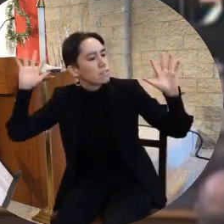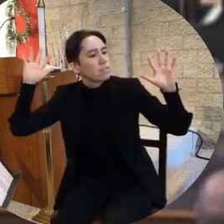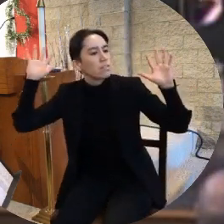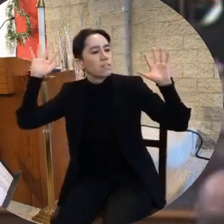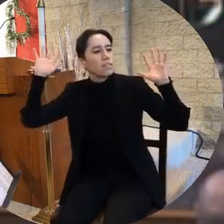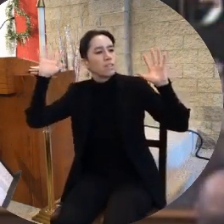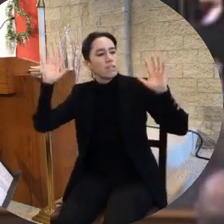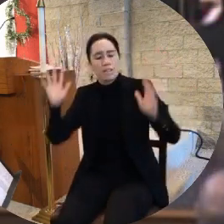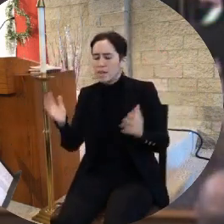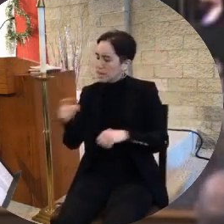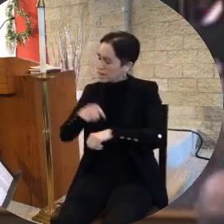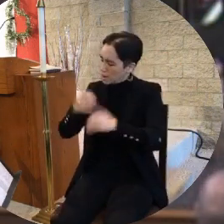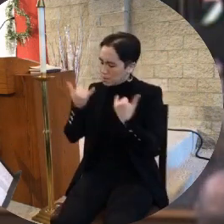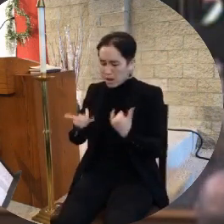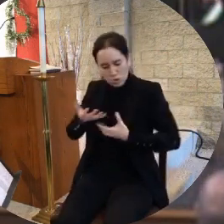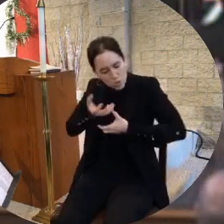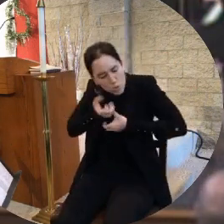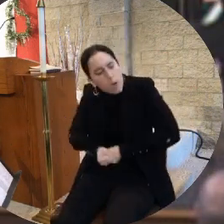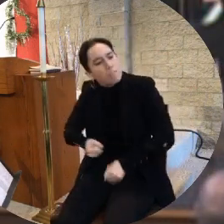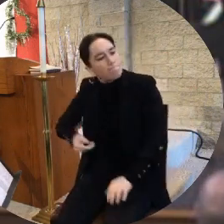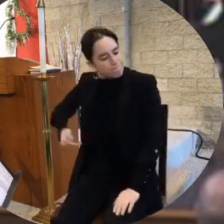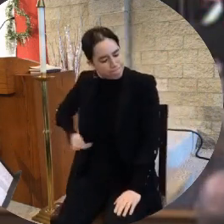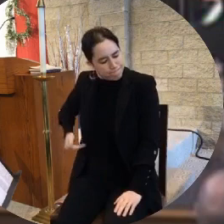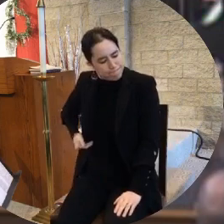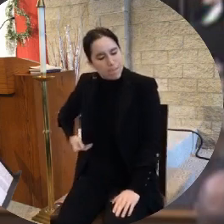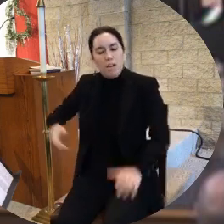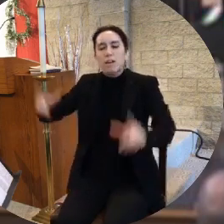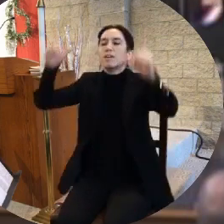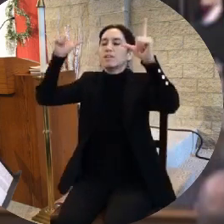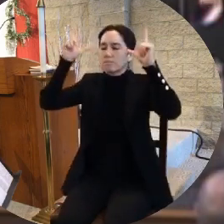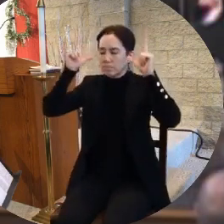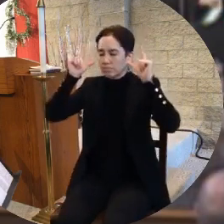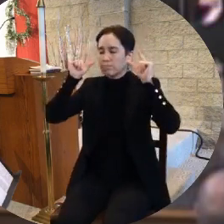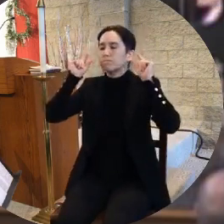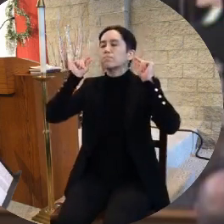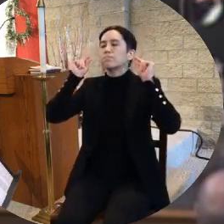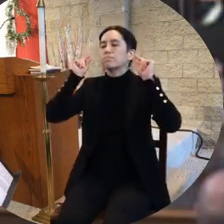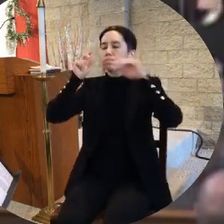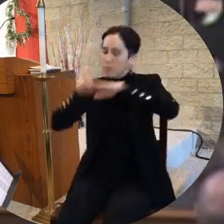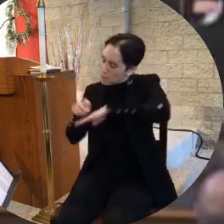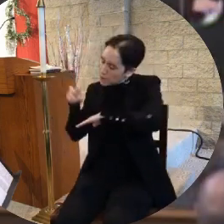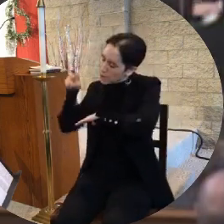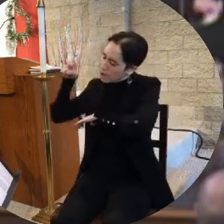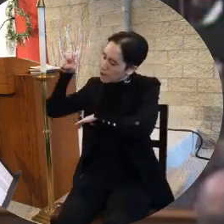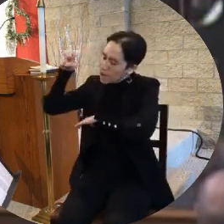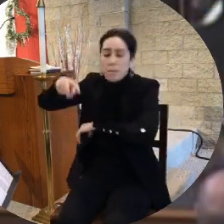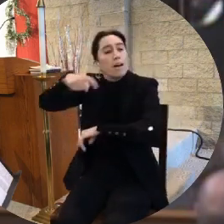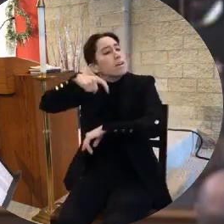time to trust my instincts. Close my eyes and leave.